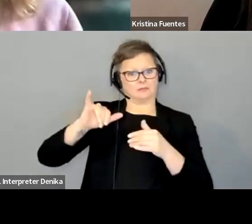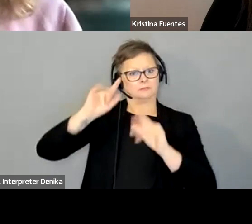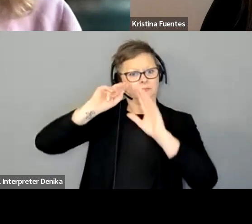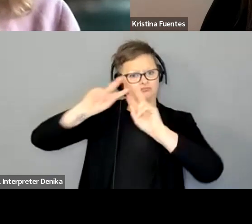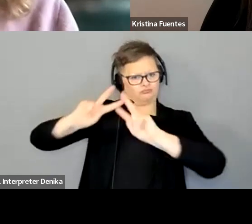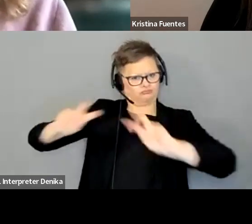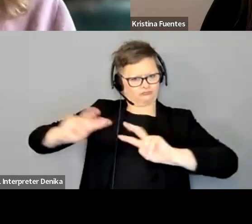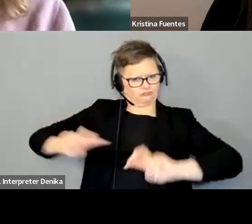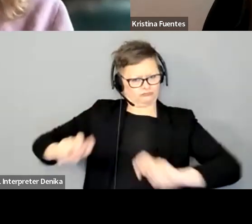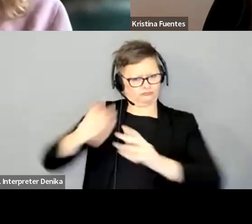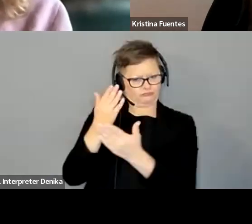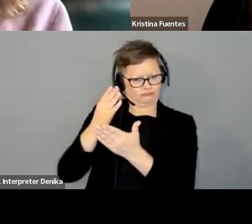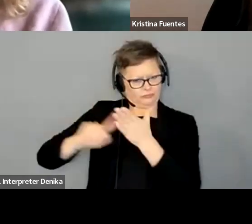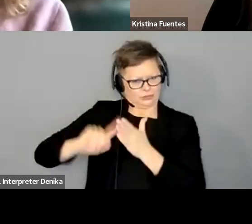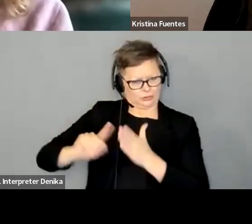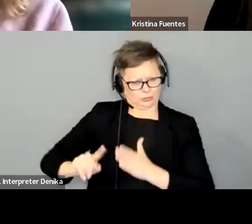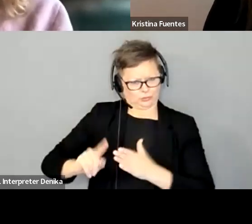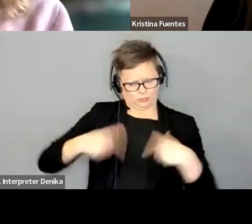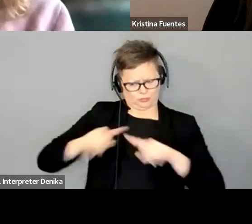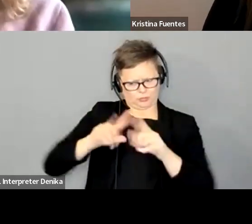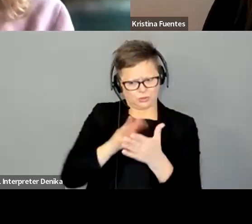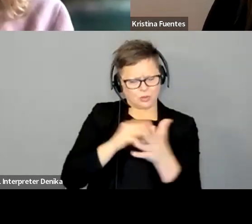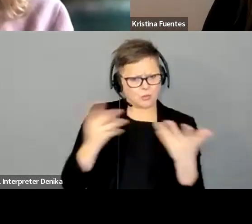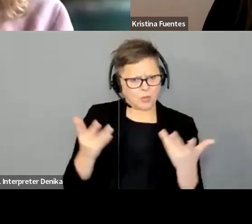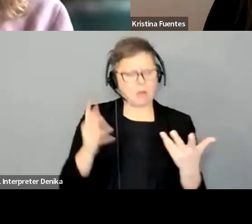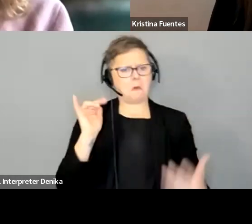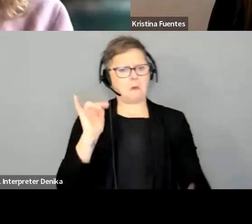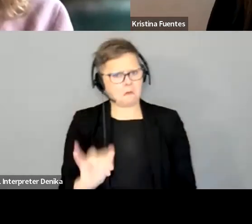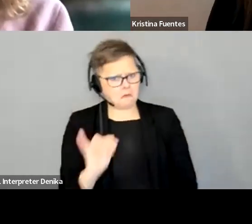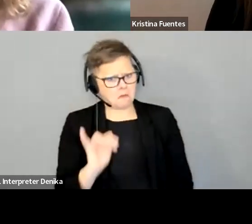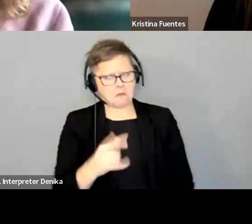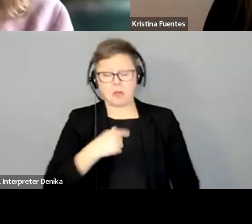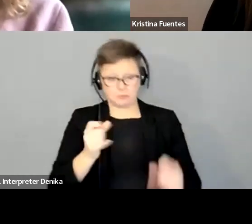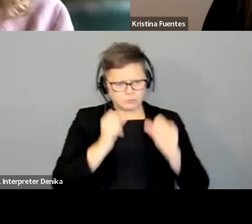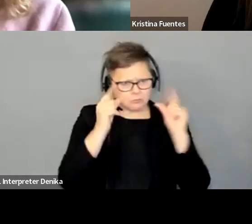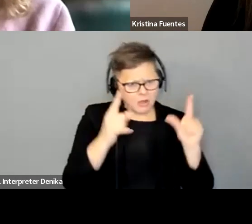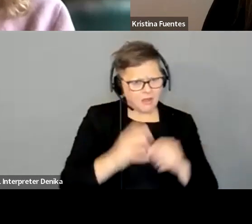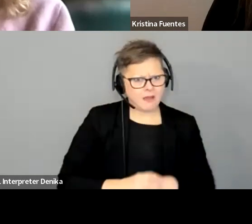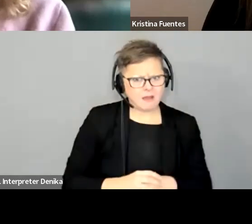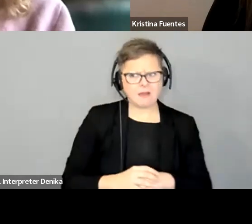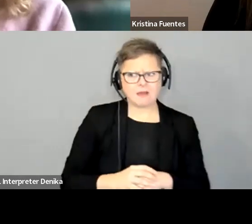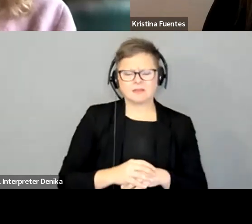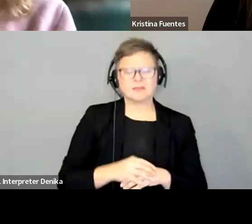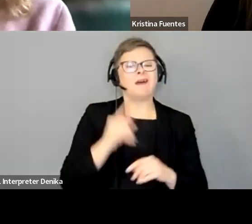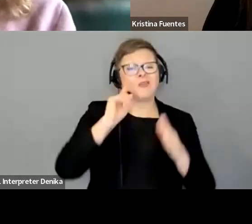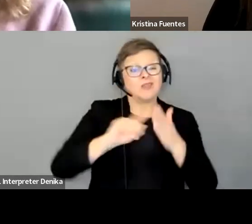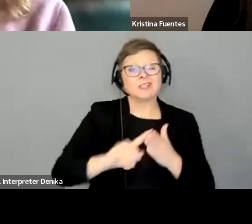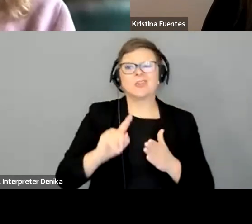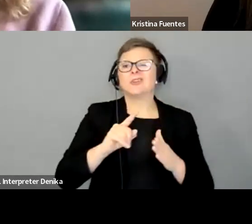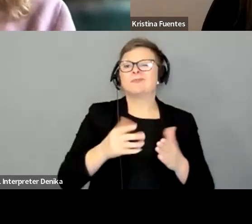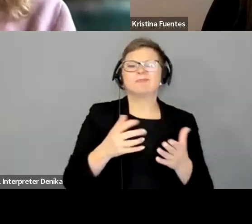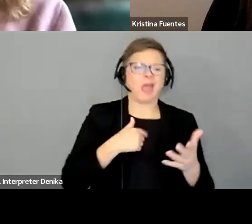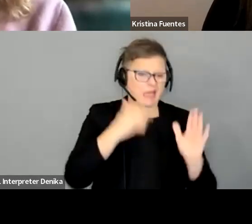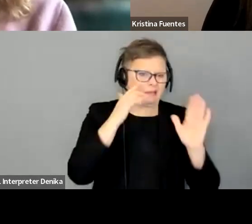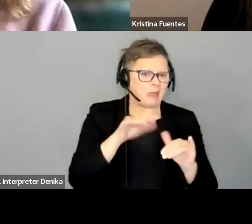that I was actually quite surprised at how relatively few studies actually explored